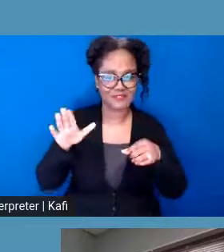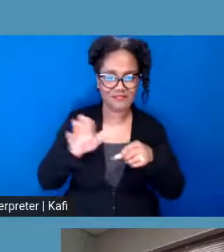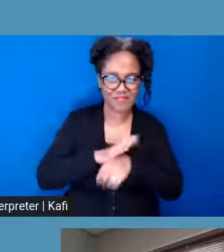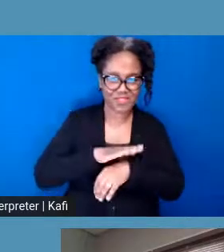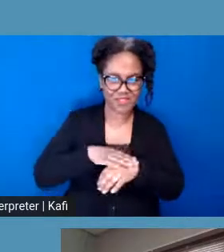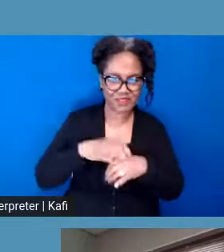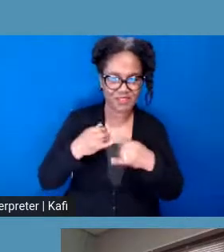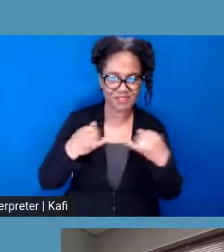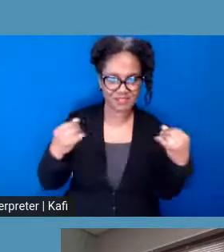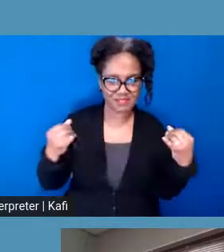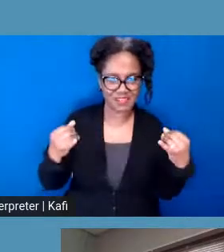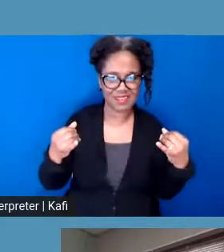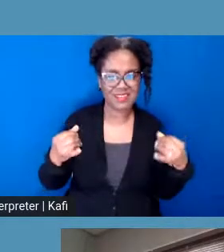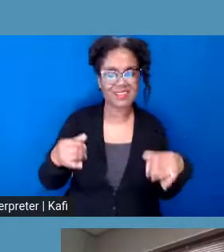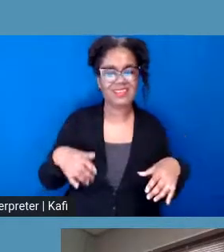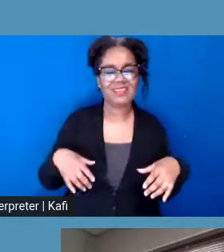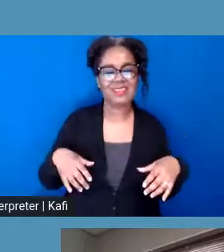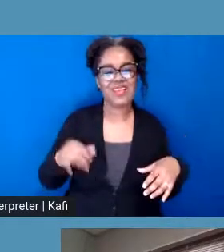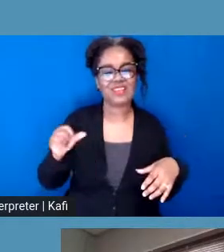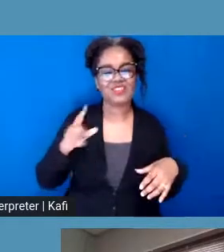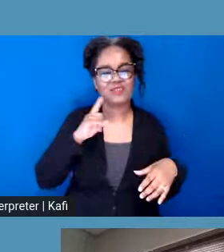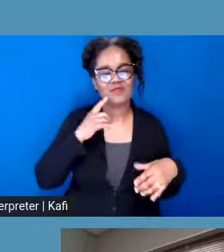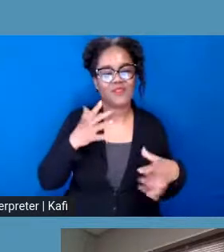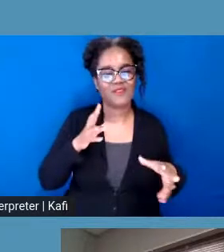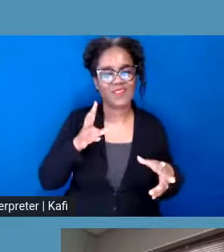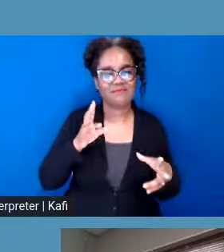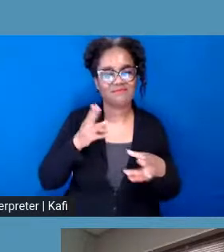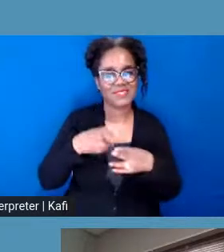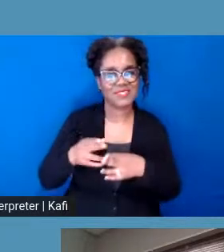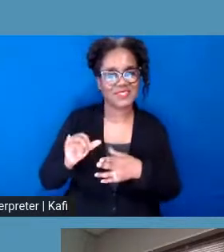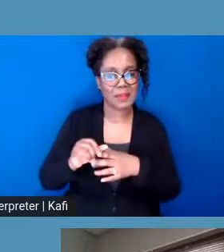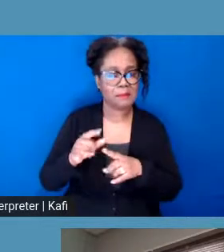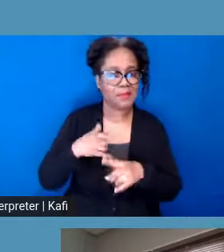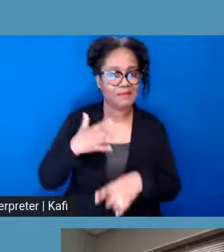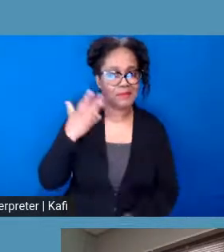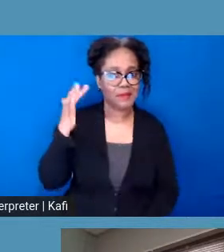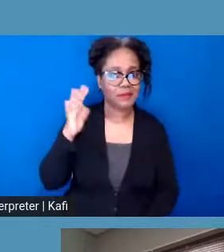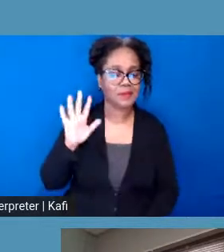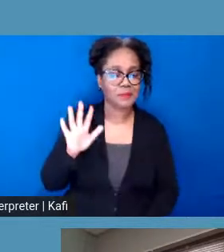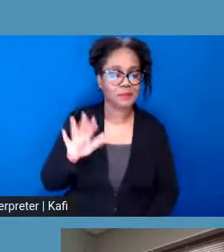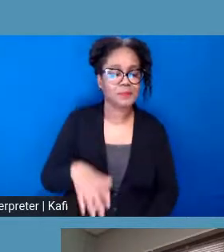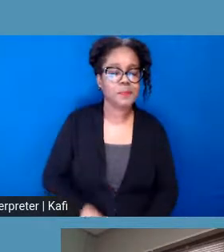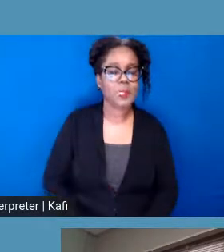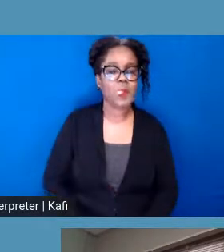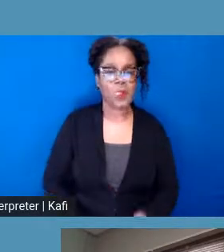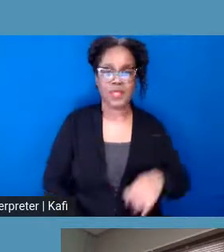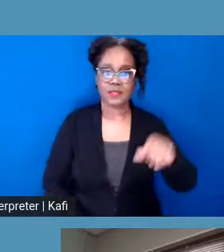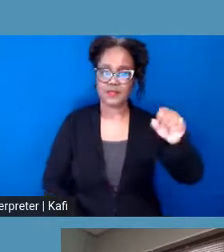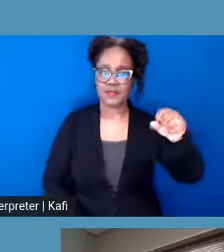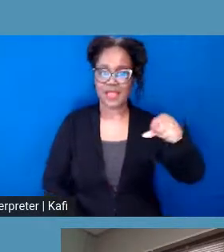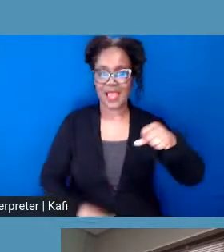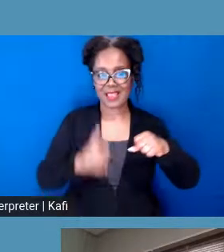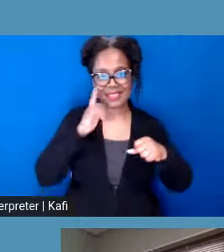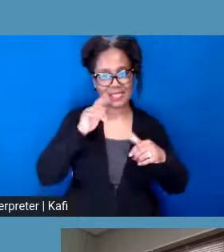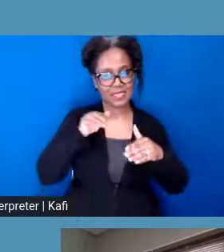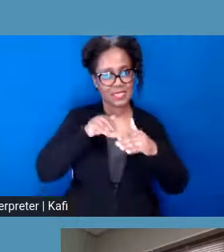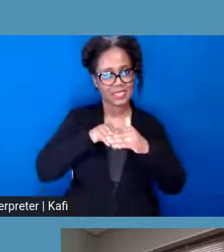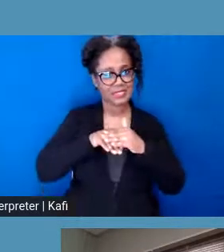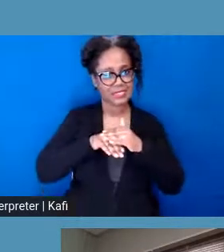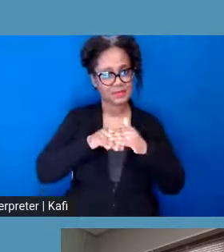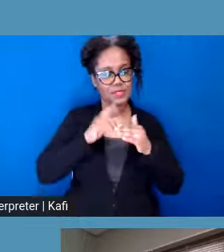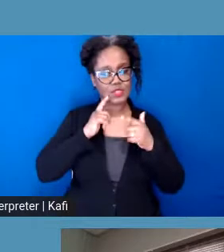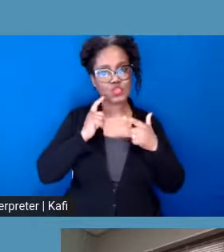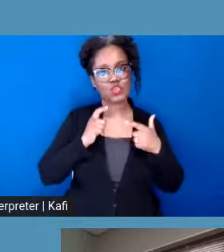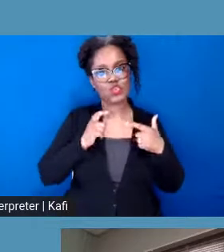Sorry, those are like the hard numbers I should have said. But yeah, I think accessibility was so big in all forms,